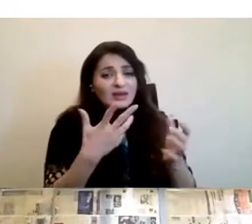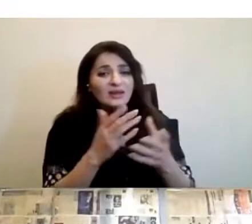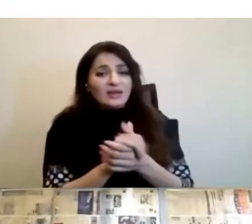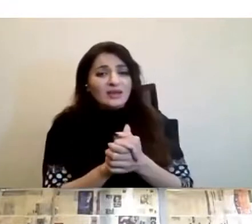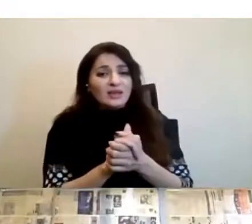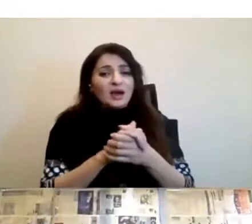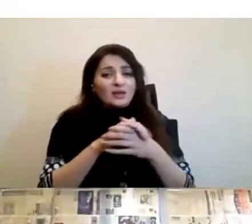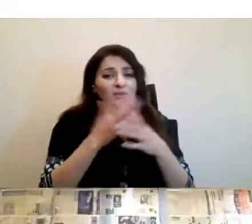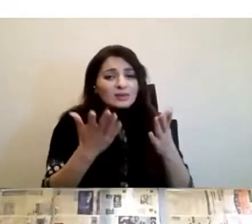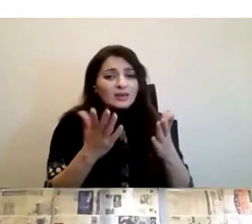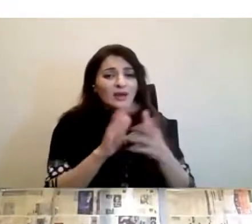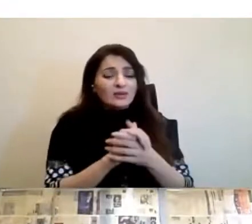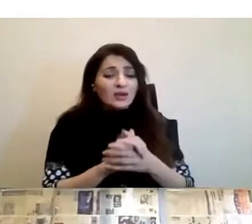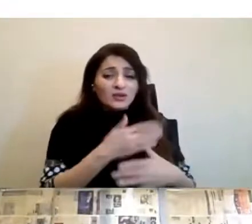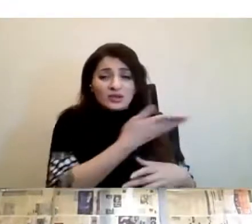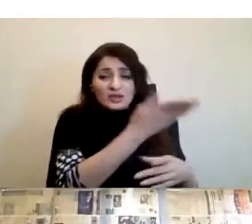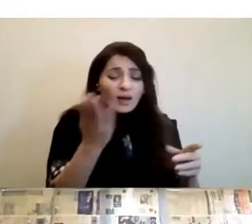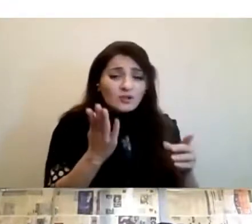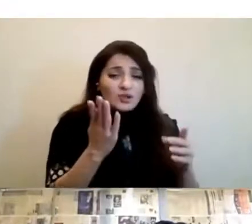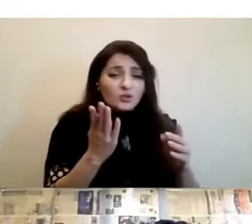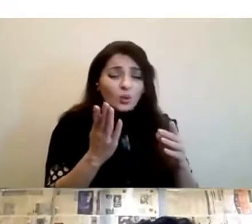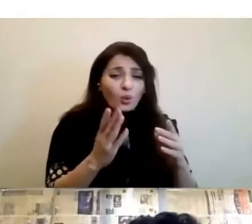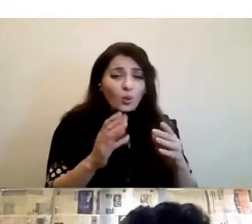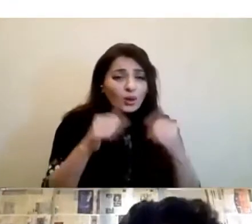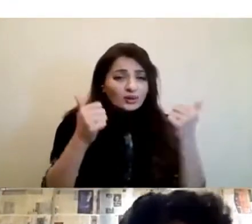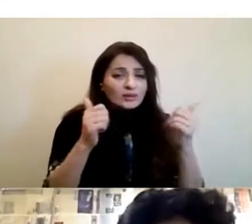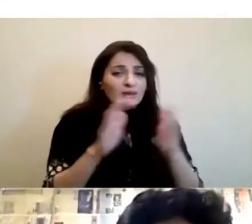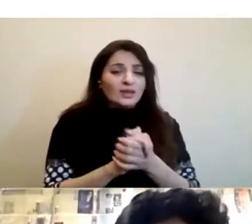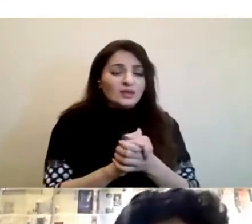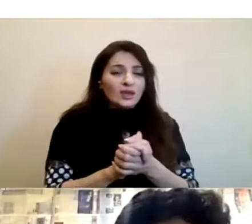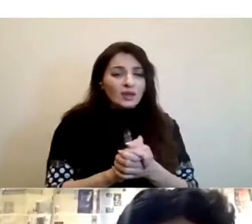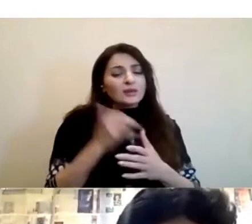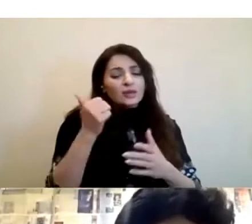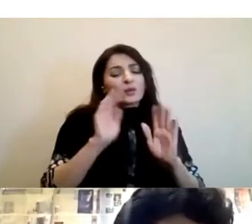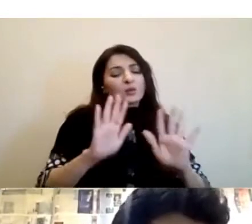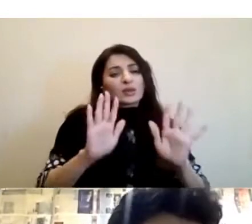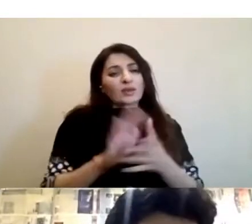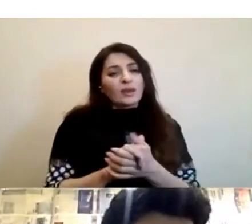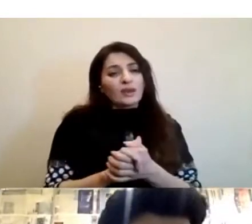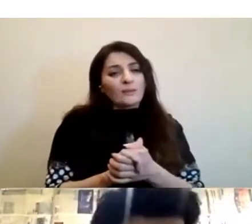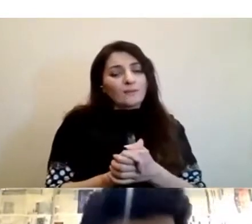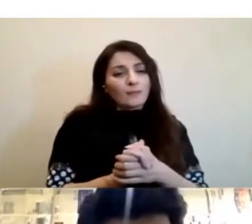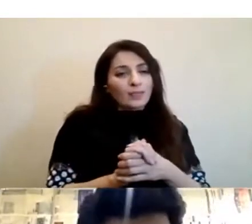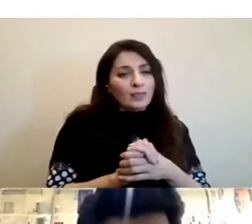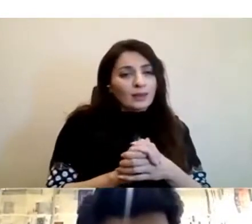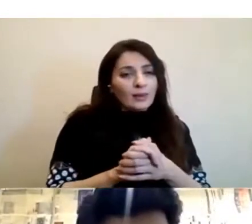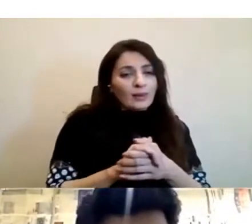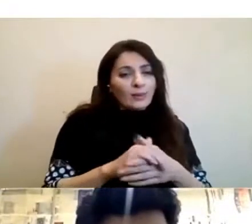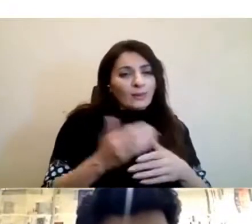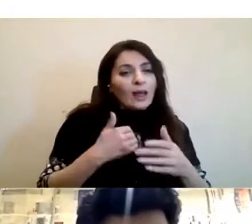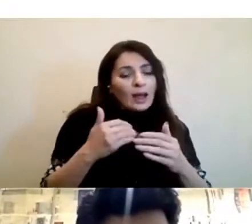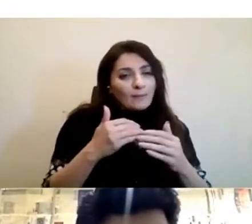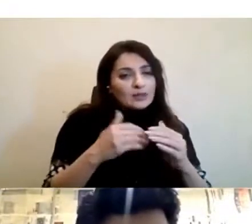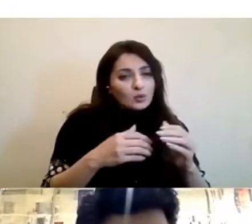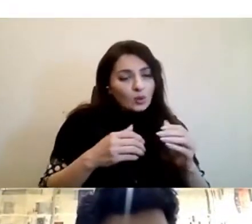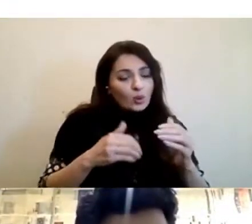to what is possible. There have been, so building on that, the more recent, again,